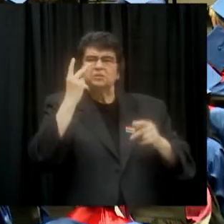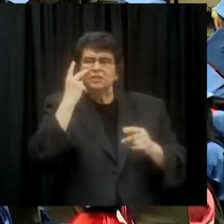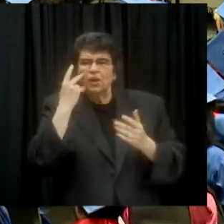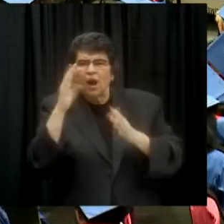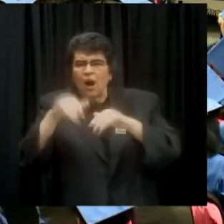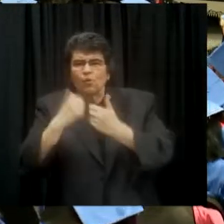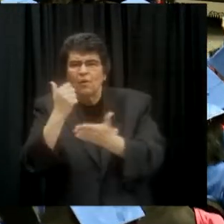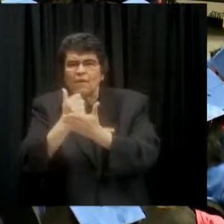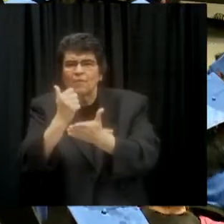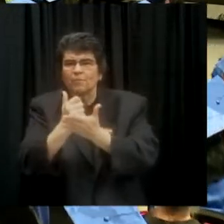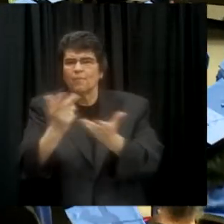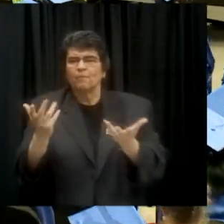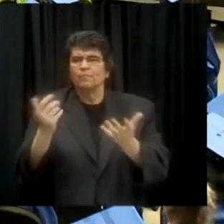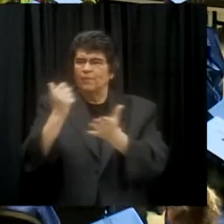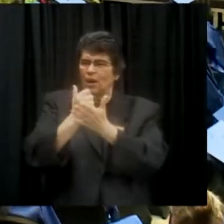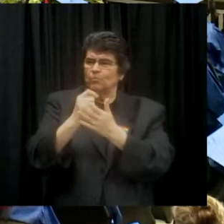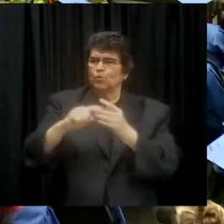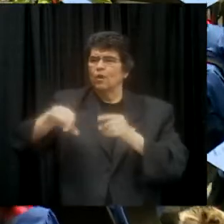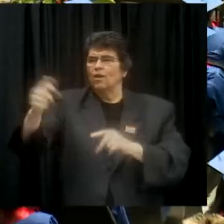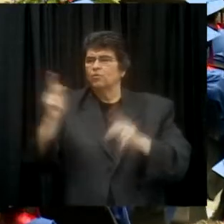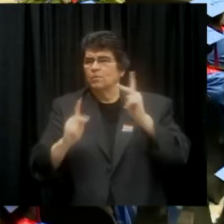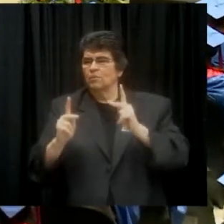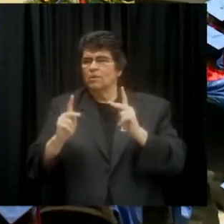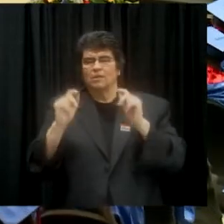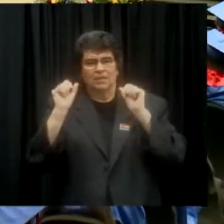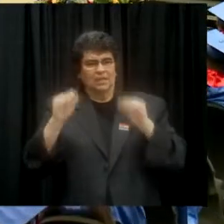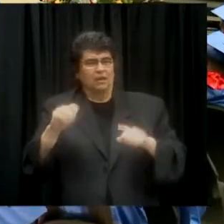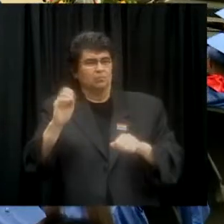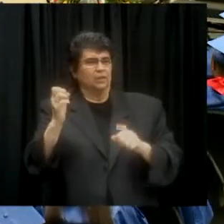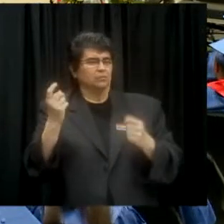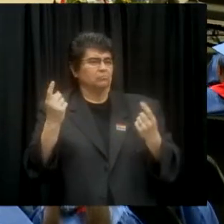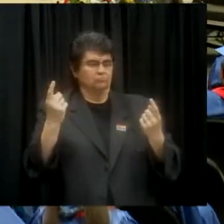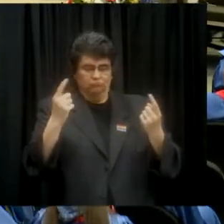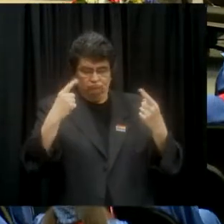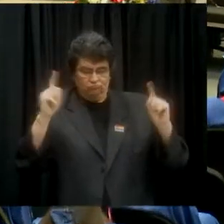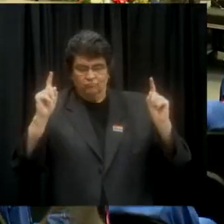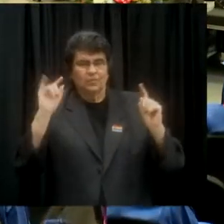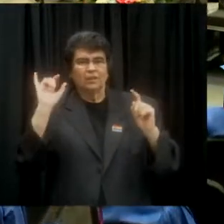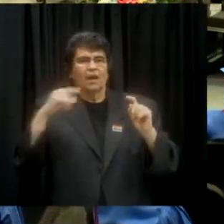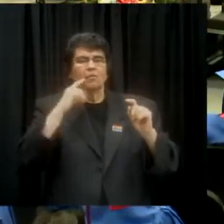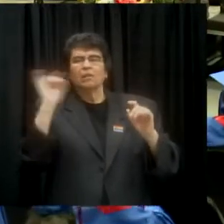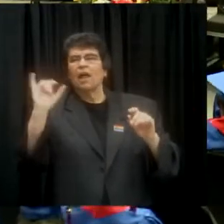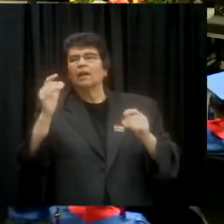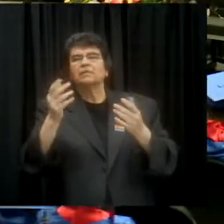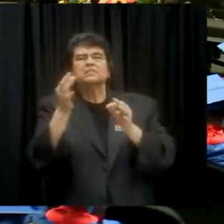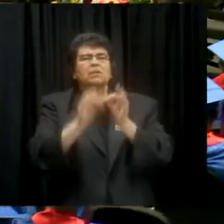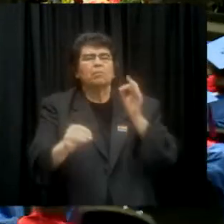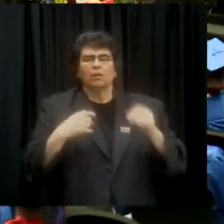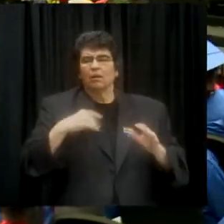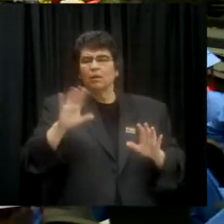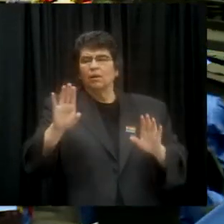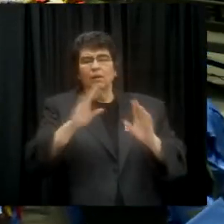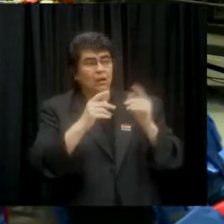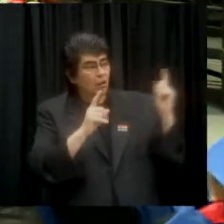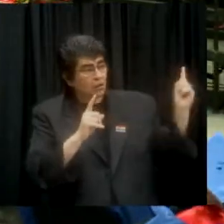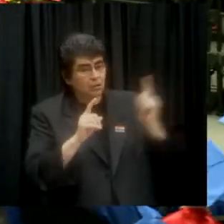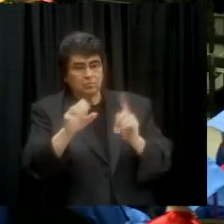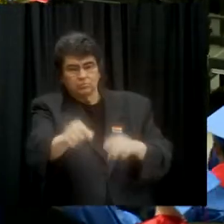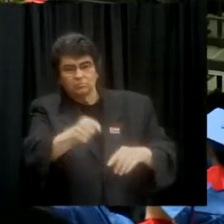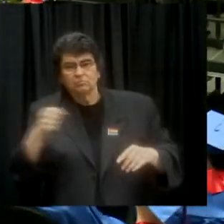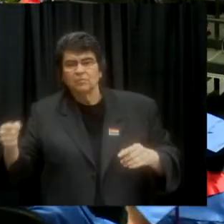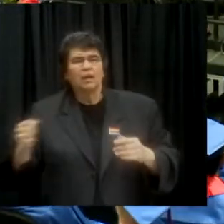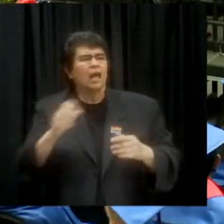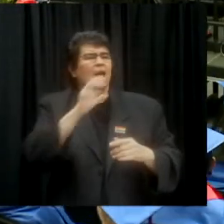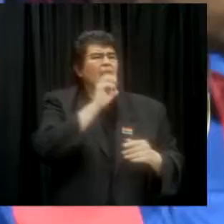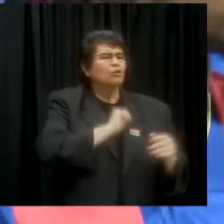help. Be a helping hand to others. And it could be something as simple as opening the door for someone, helping the elderly rake their yard, or